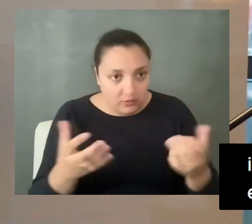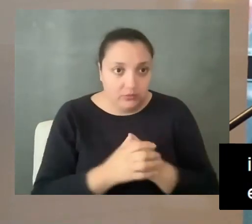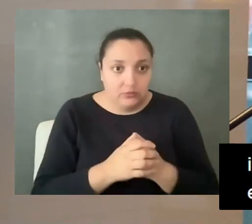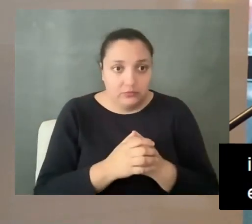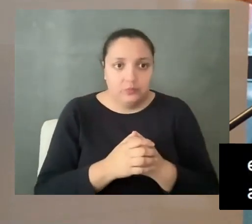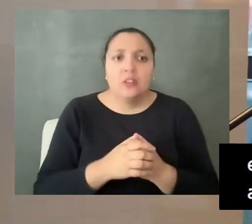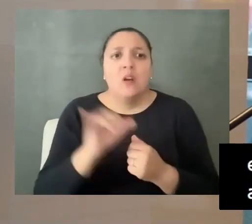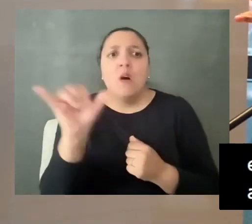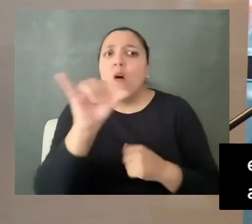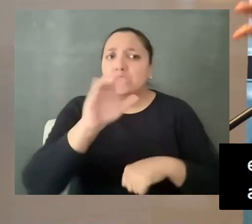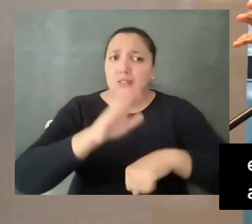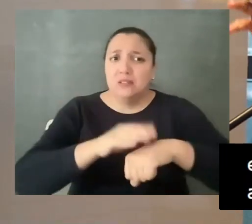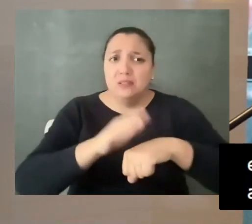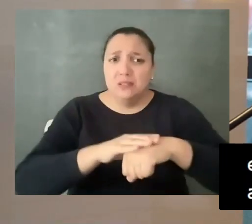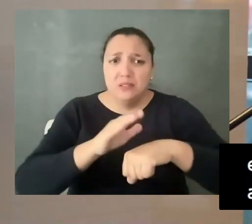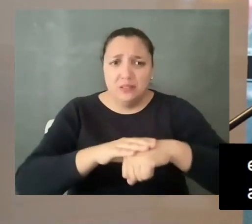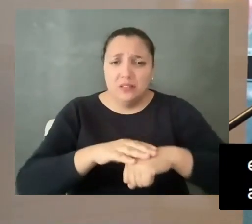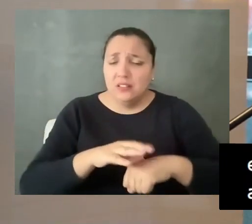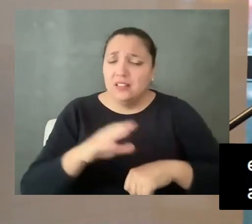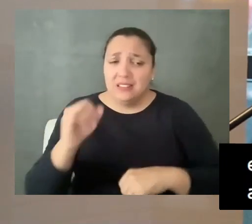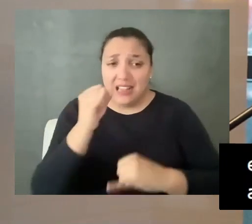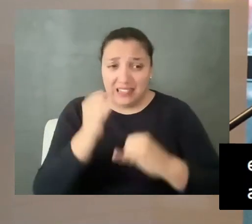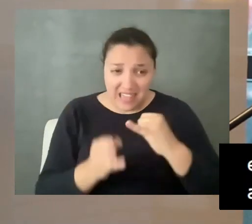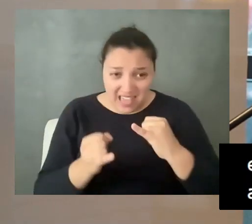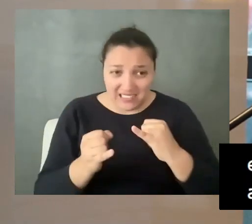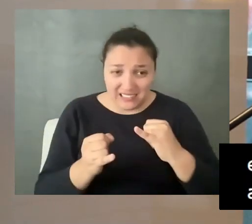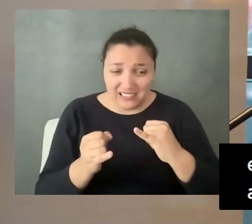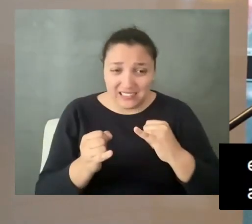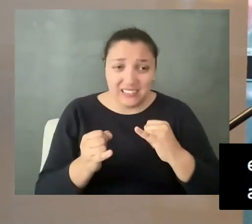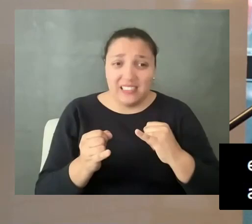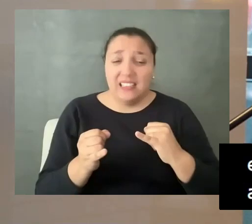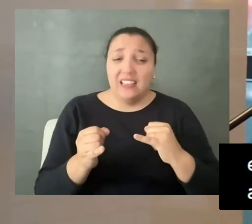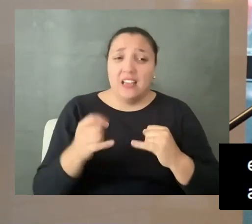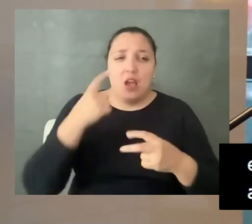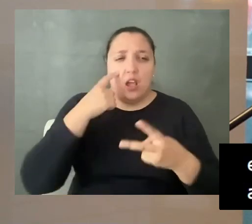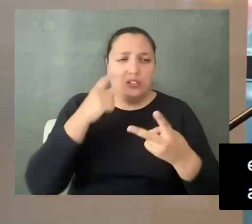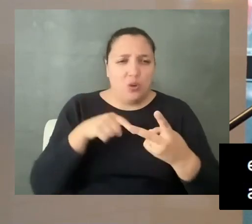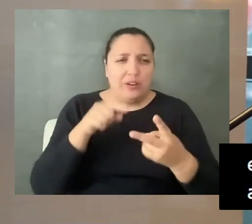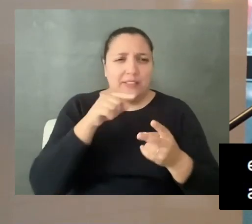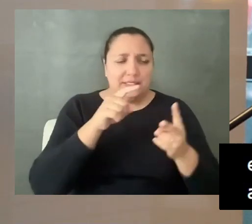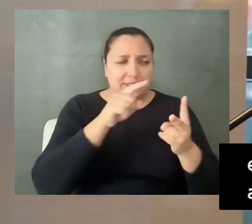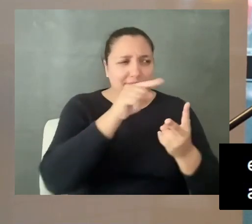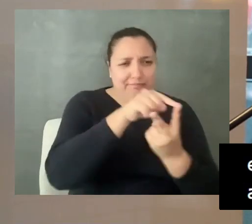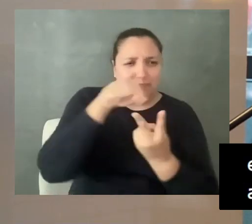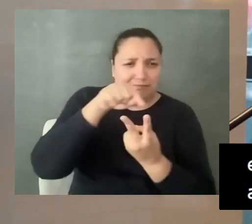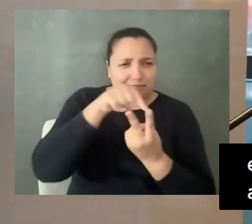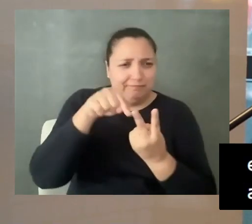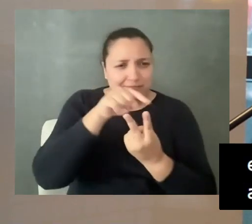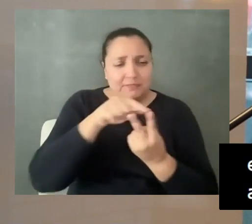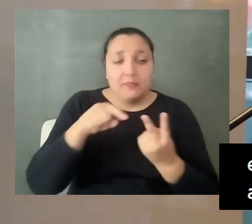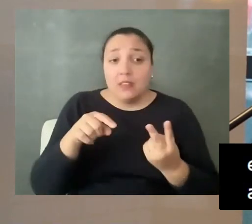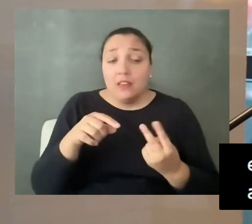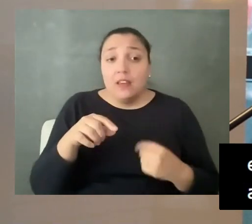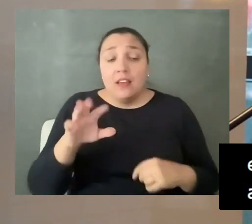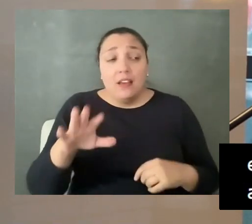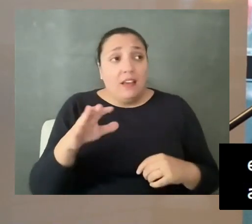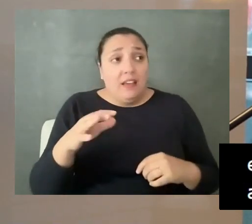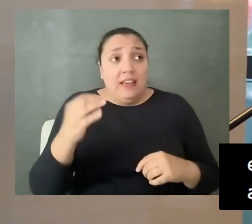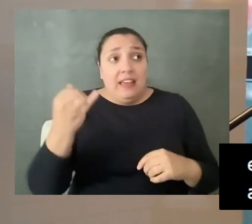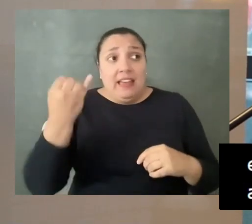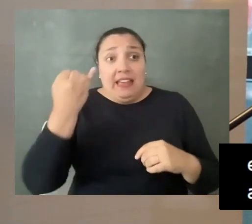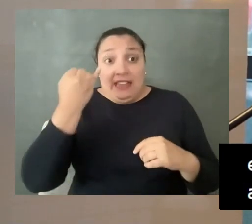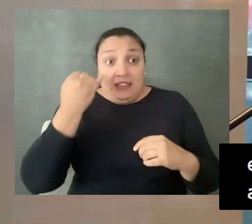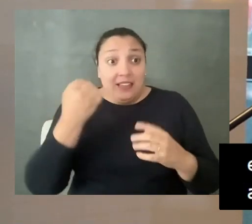the last dichotomy I'm going to talk about is that any problems that you're hearing about in your communities, feel free to reach out to Senator Gonzalez